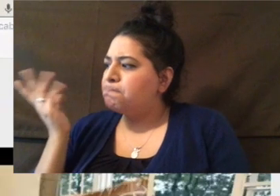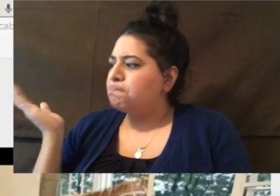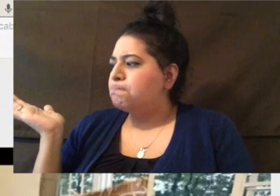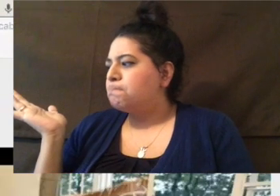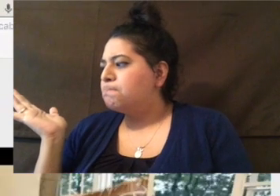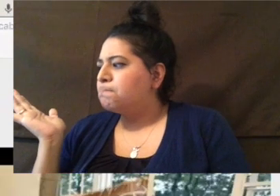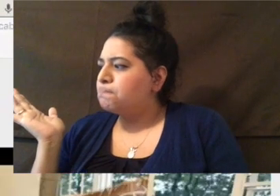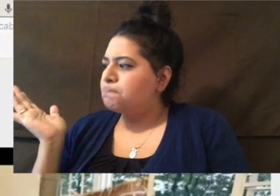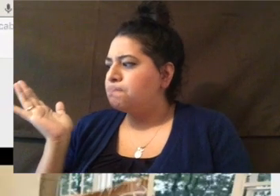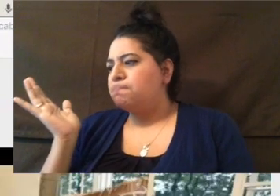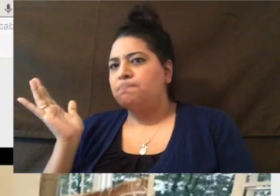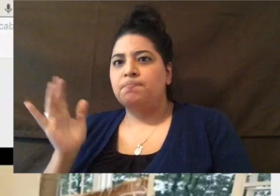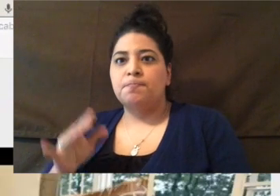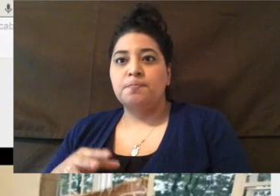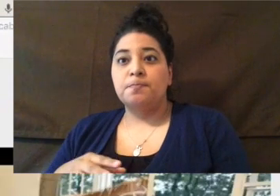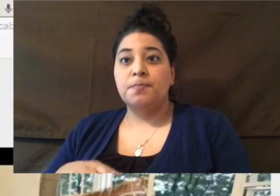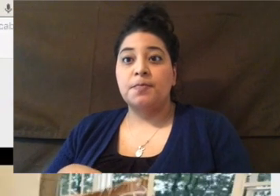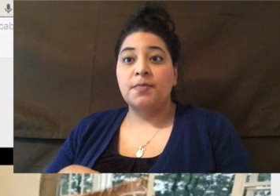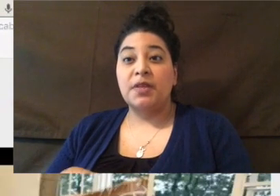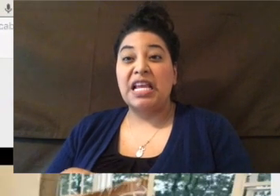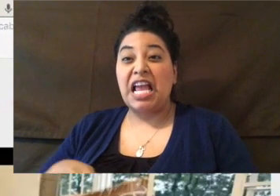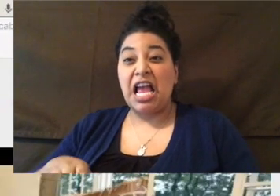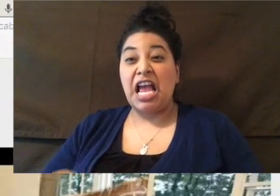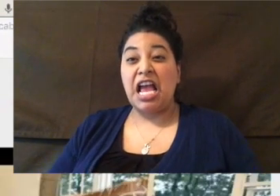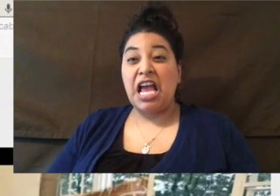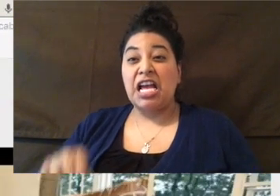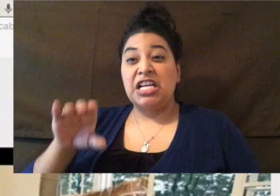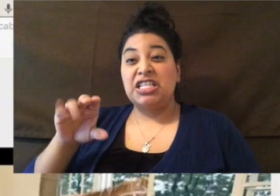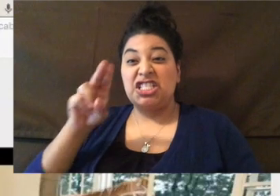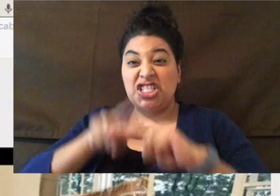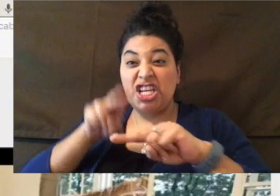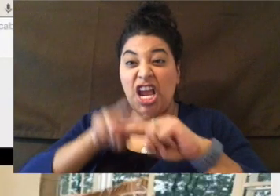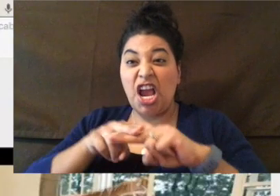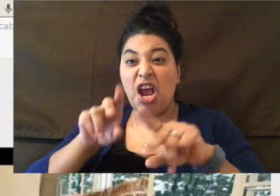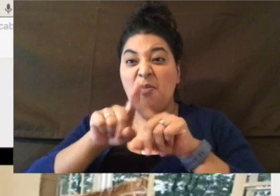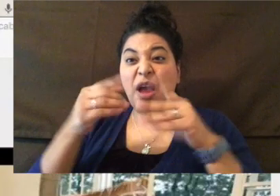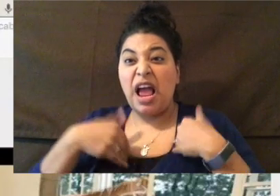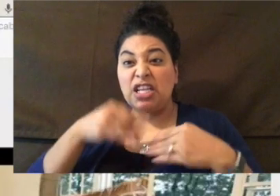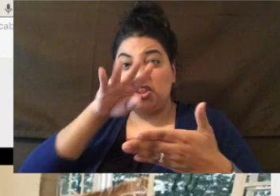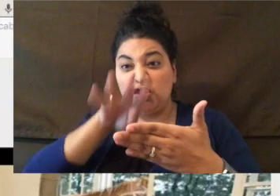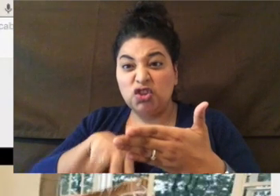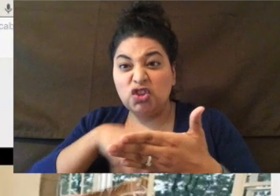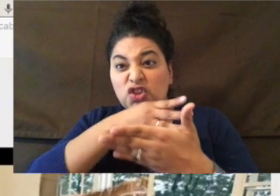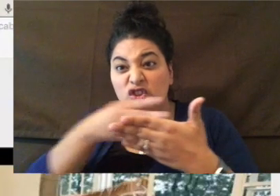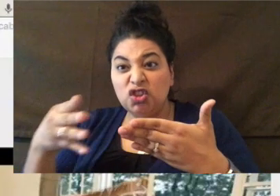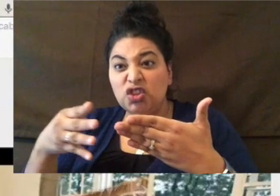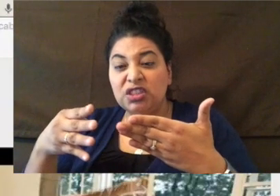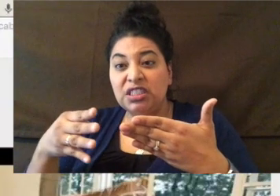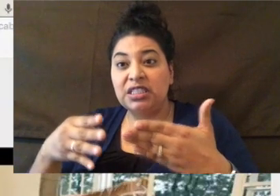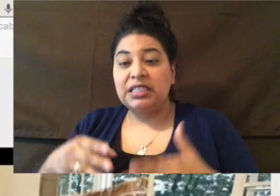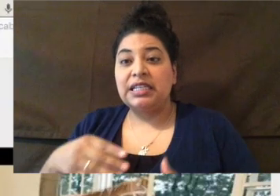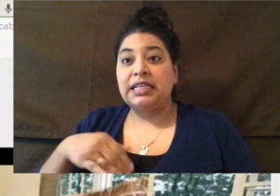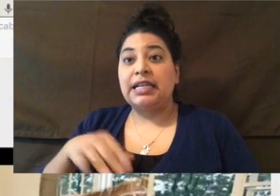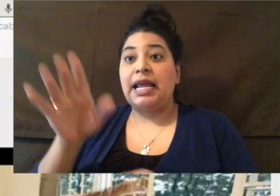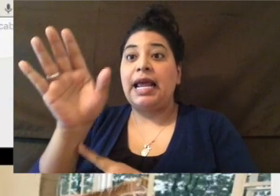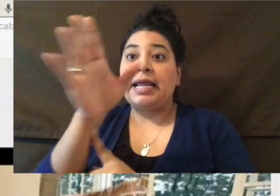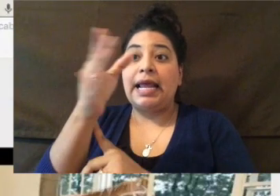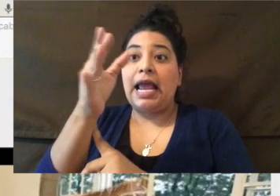some striped chairs. I see candles on the